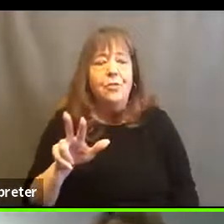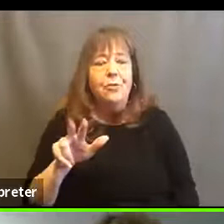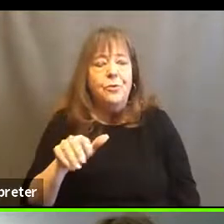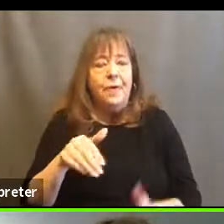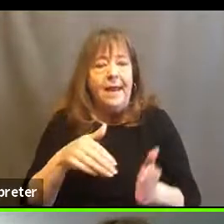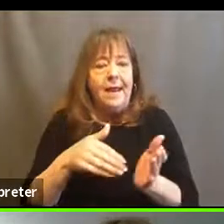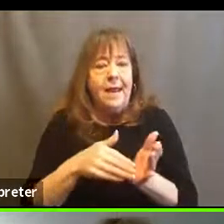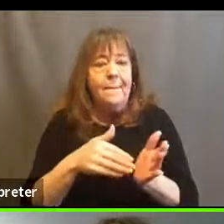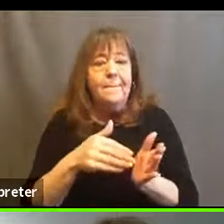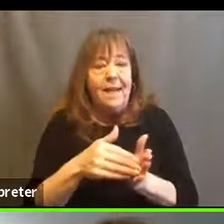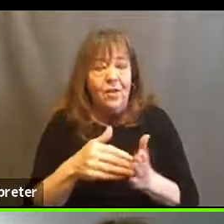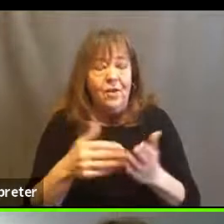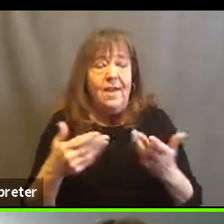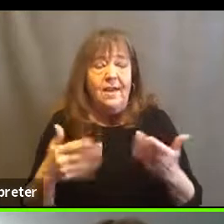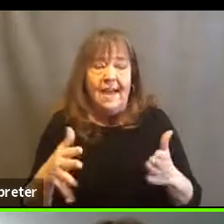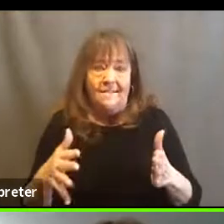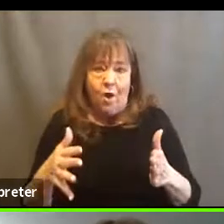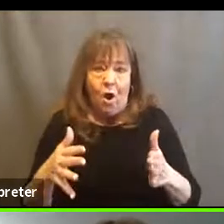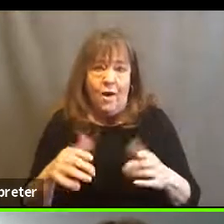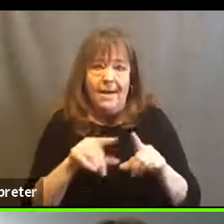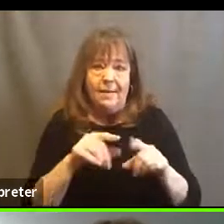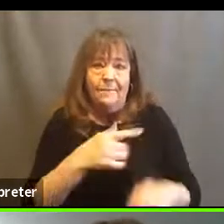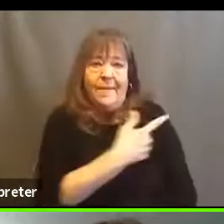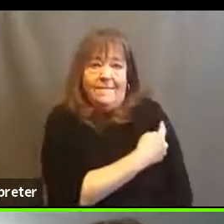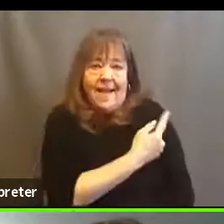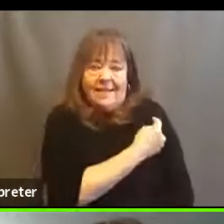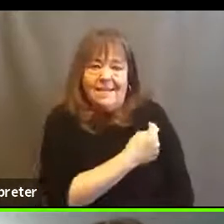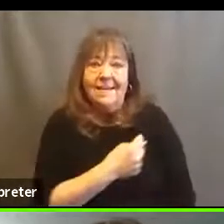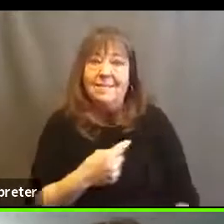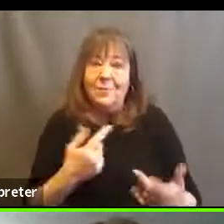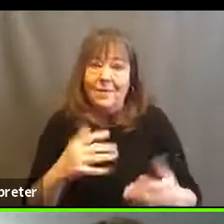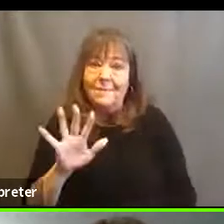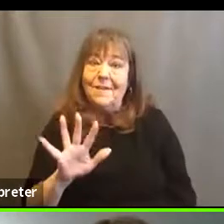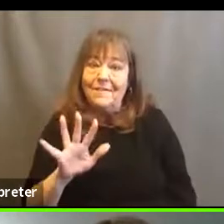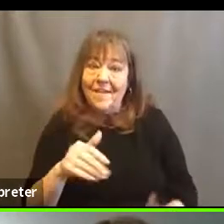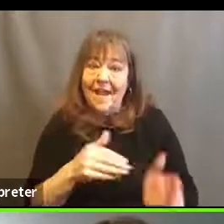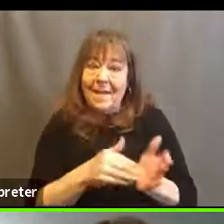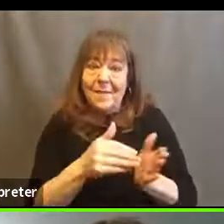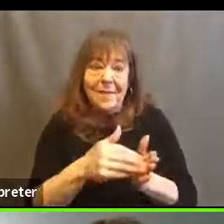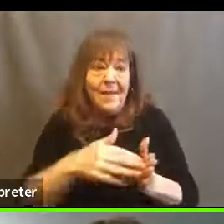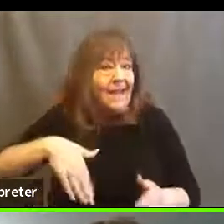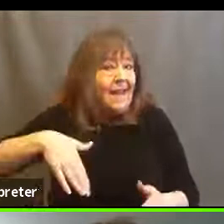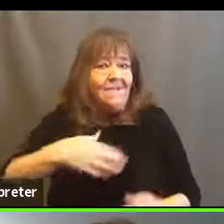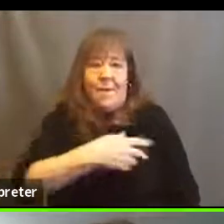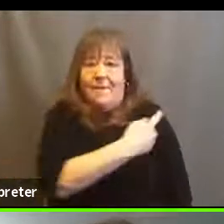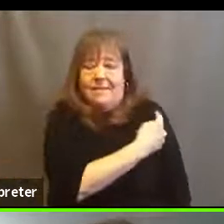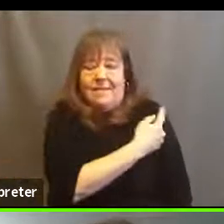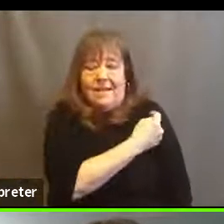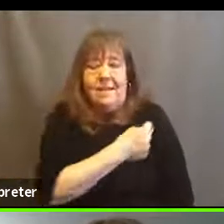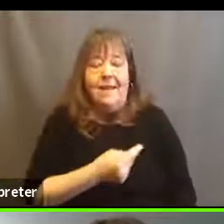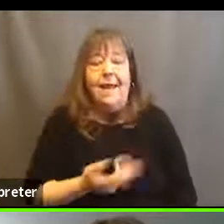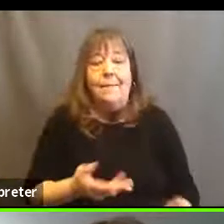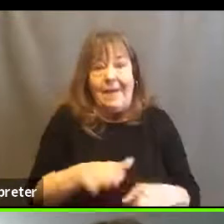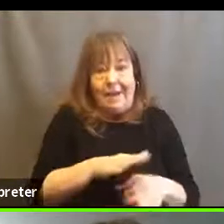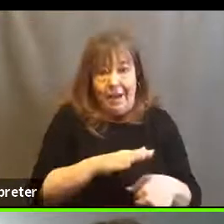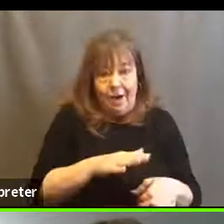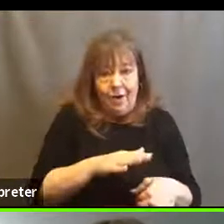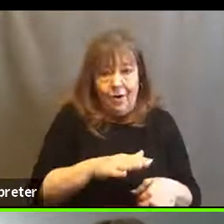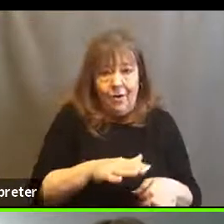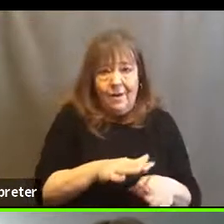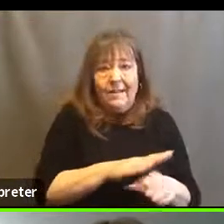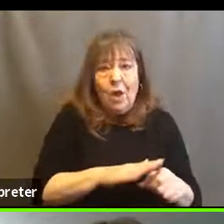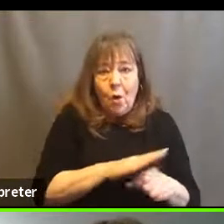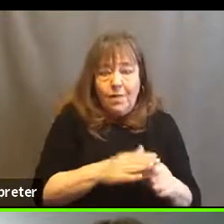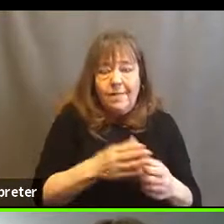been vaccinated. So there's still some work to do, both locally and across the state of Texas, for people